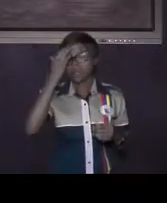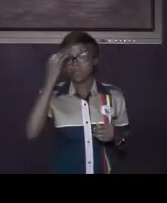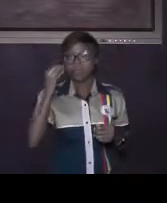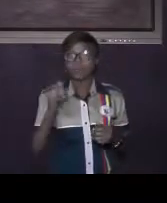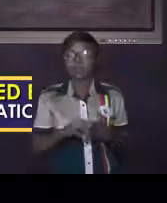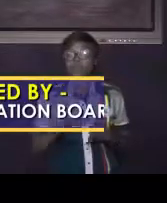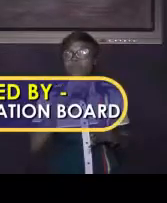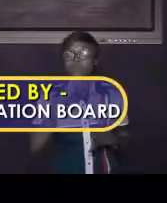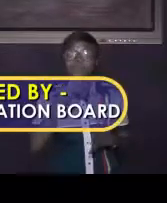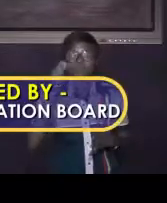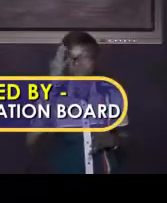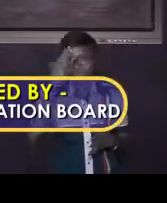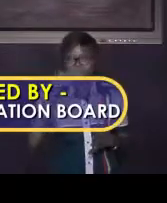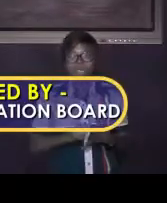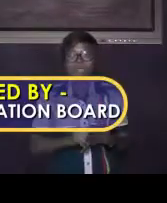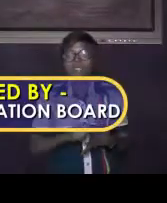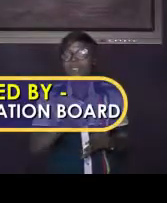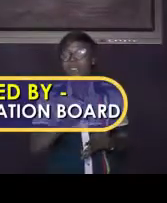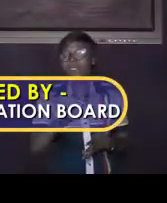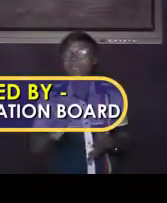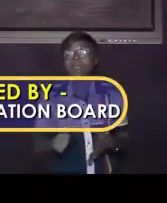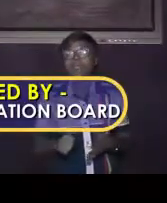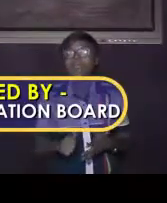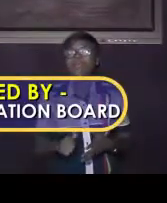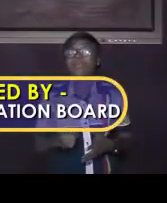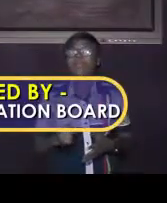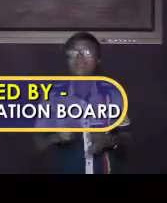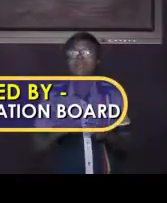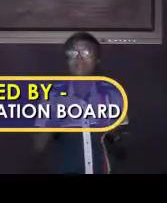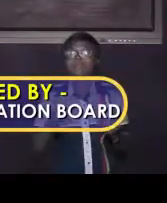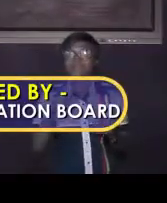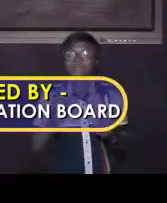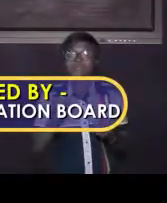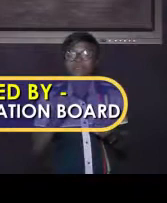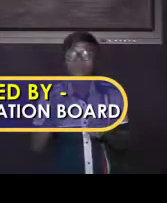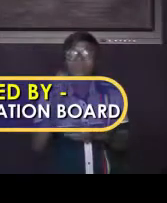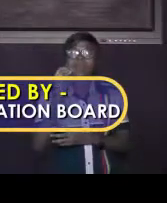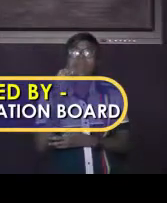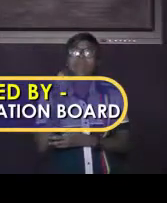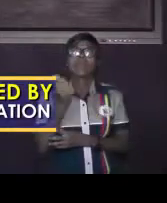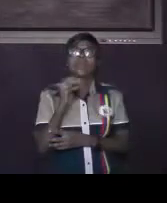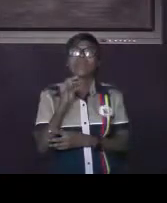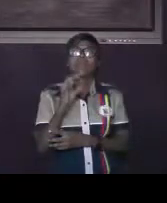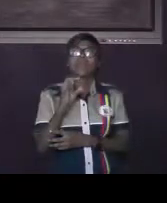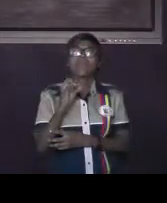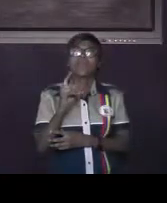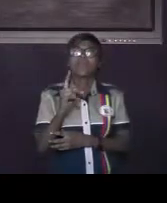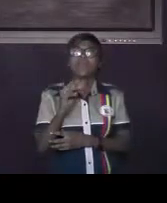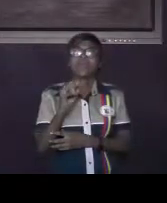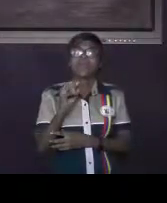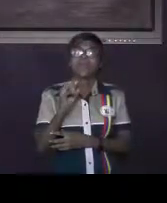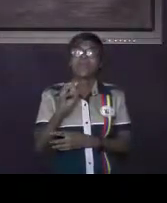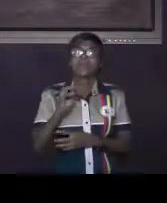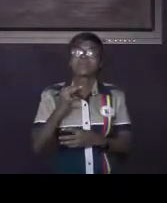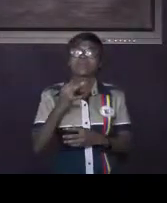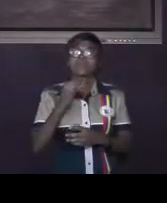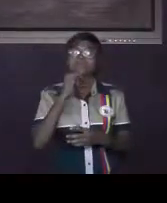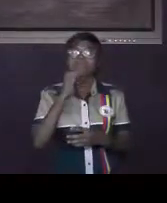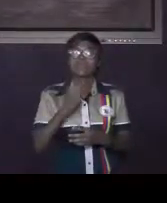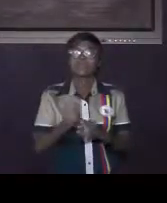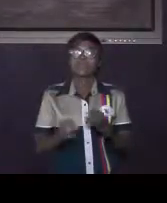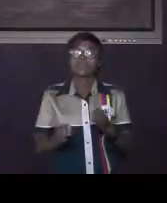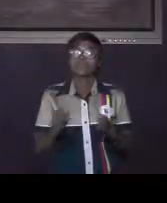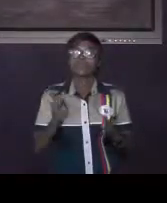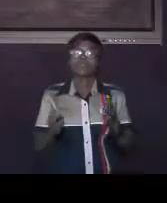land. A plot is a unit of measuring land. Some people talk about acres. Acres are also units of measuring land. In